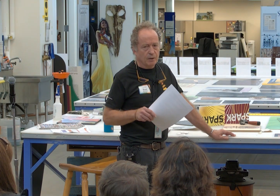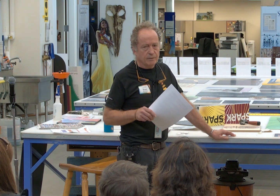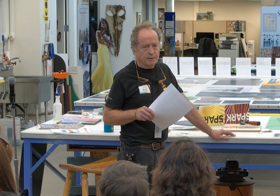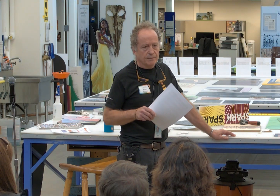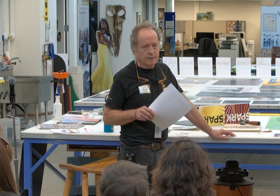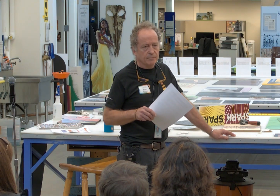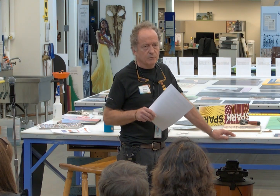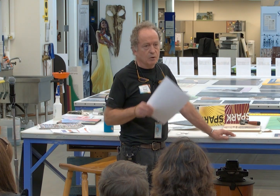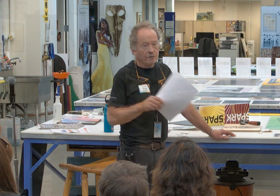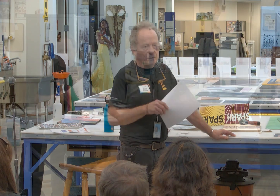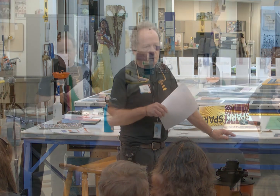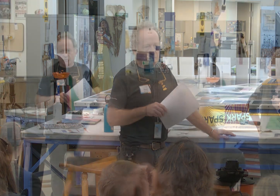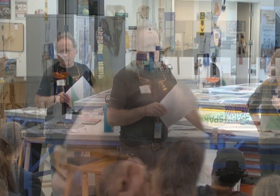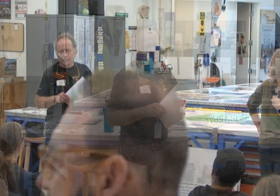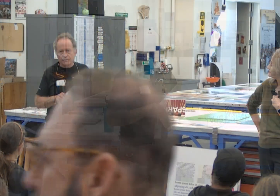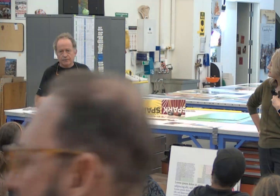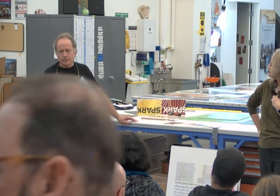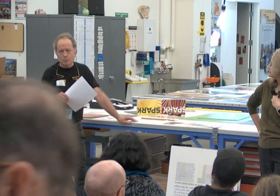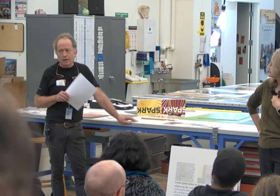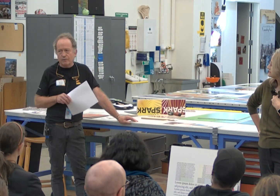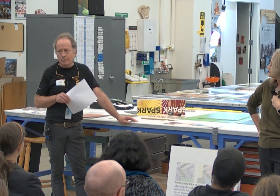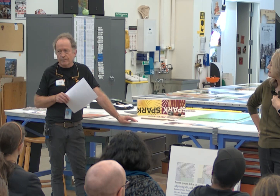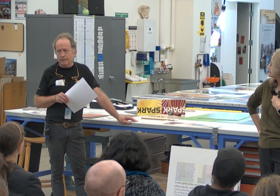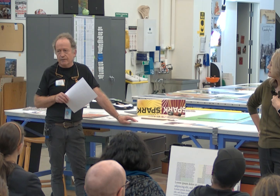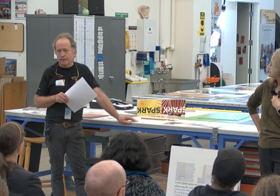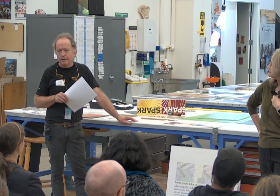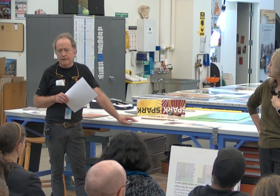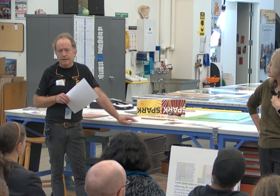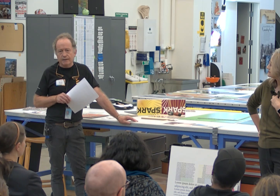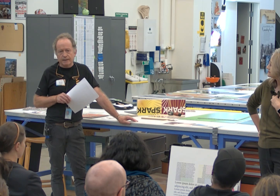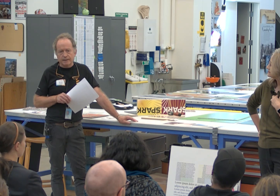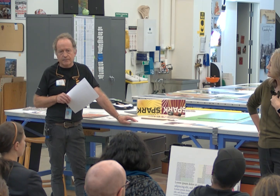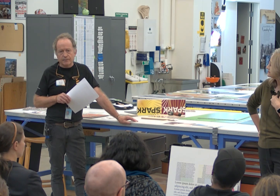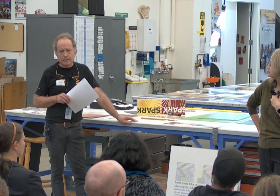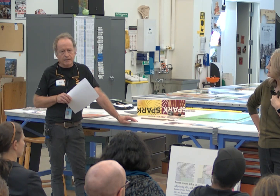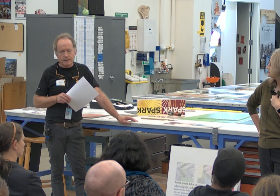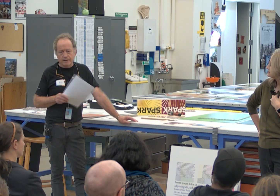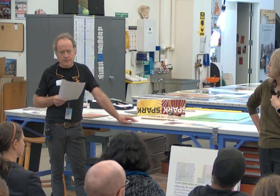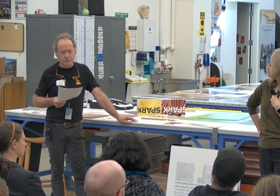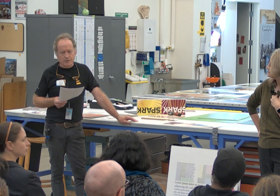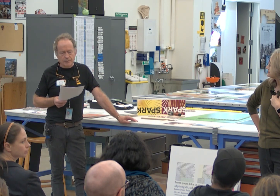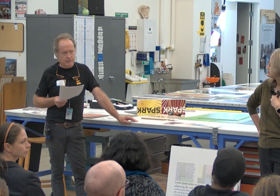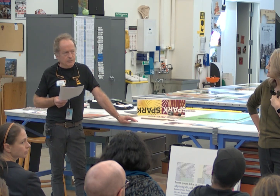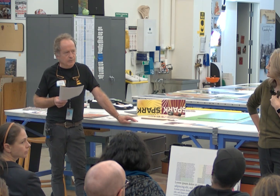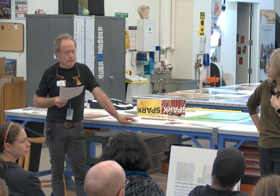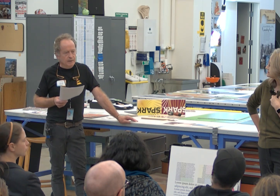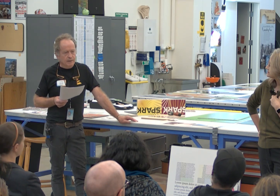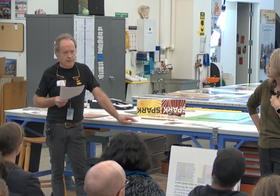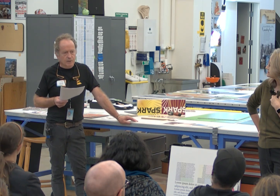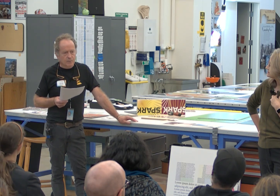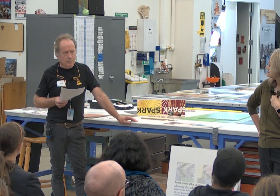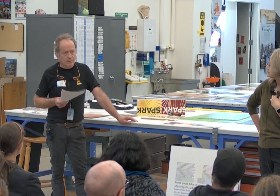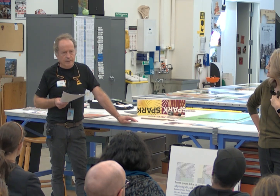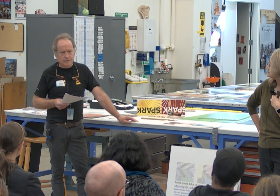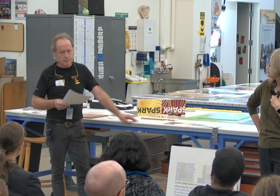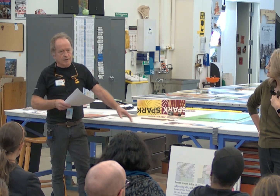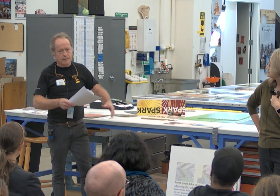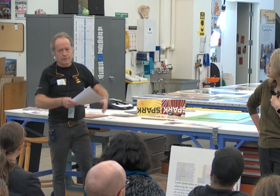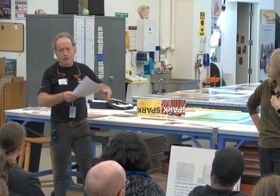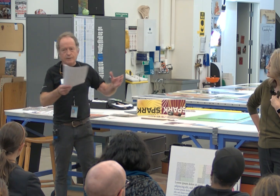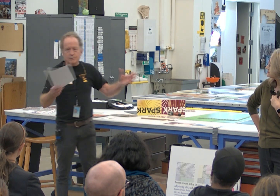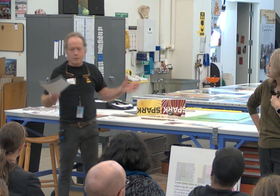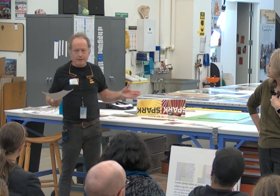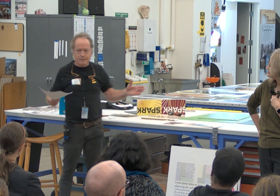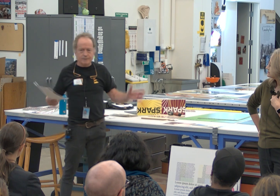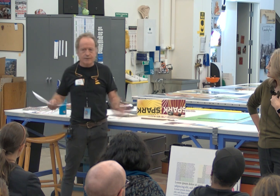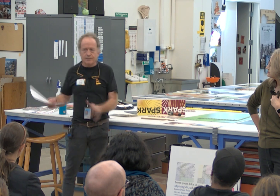about the process that took us to those materials, why we went there. And like any other material, it's great in